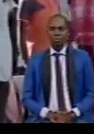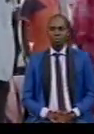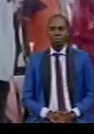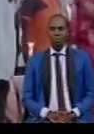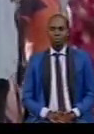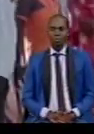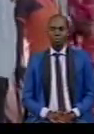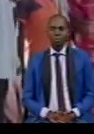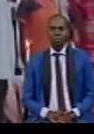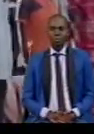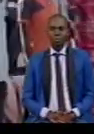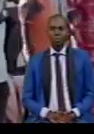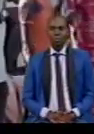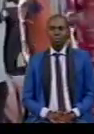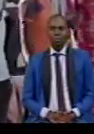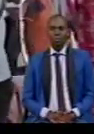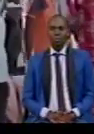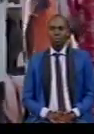Receive him